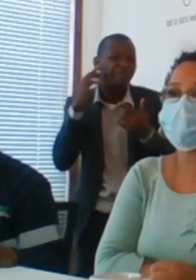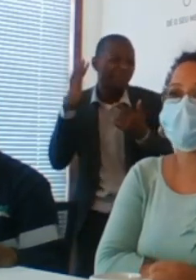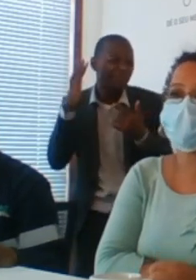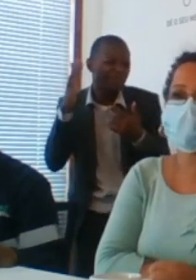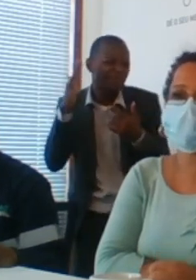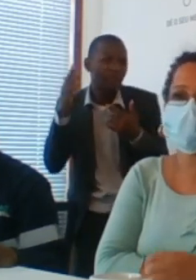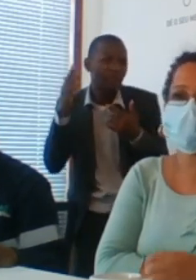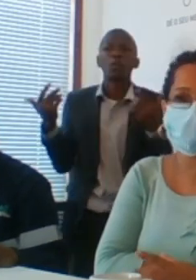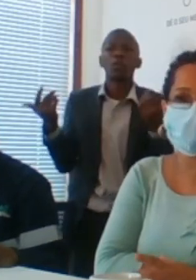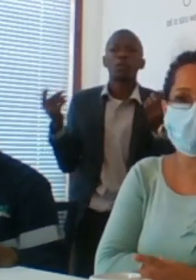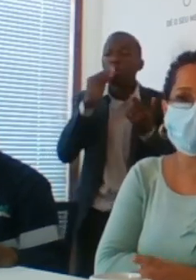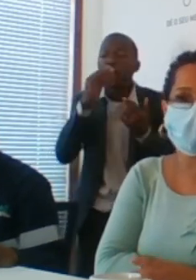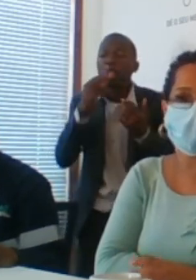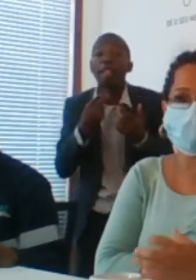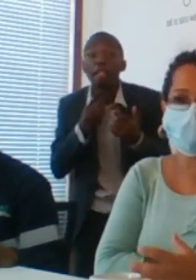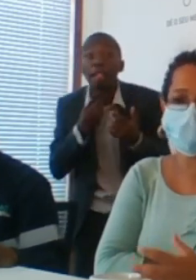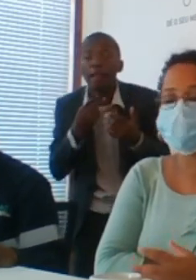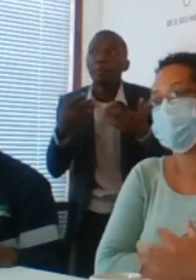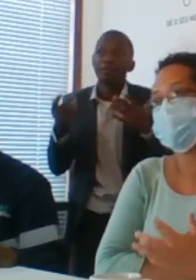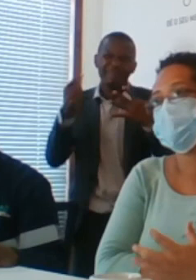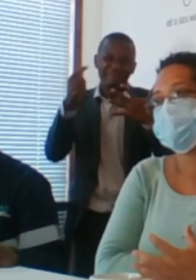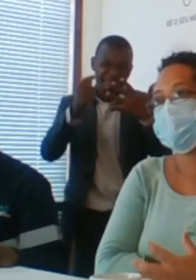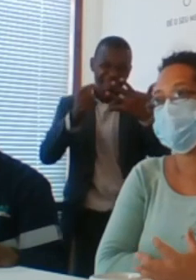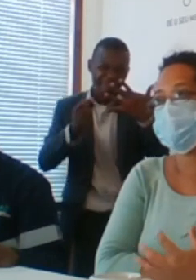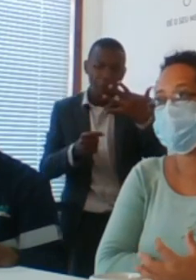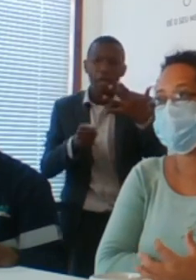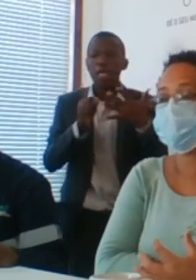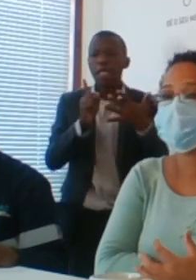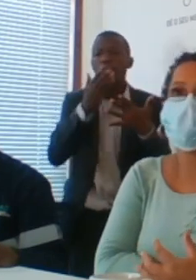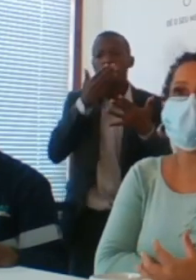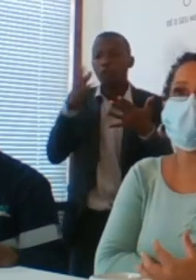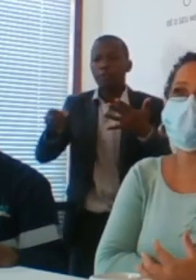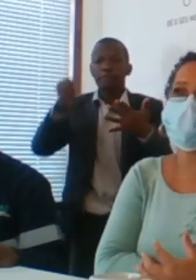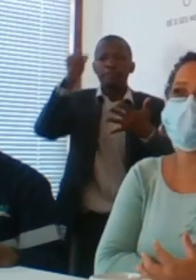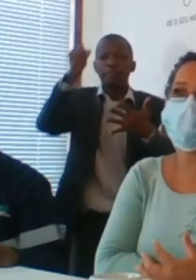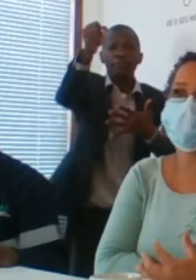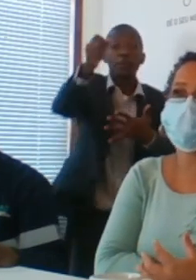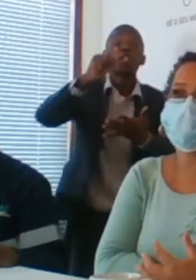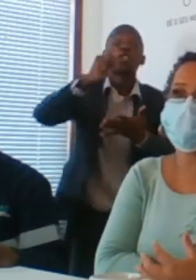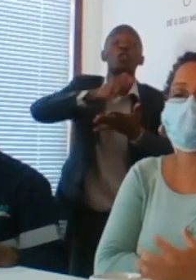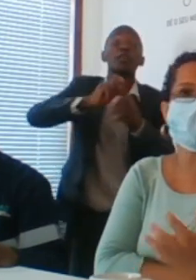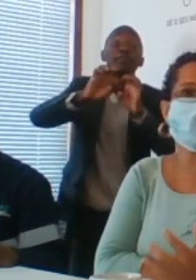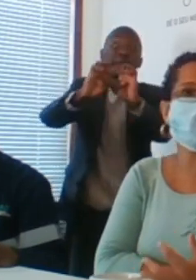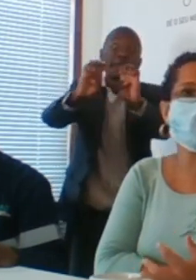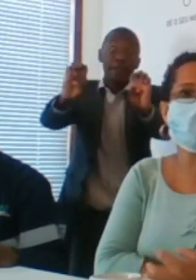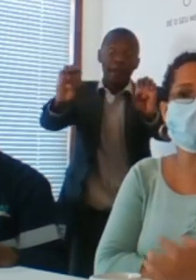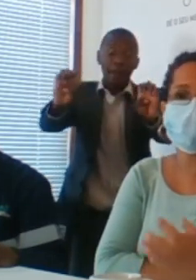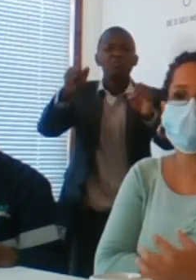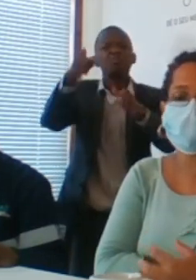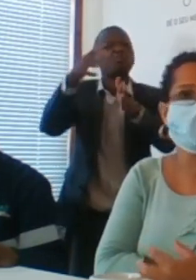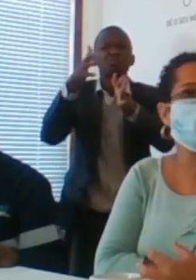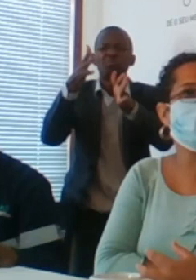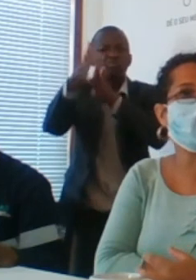if you have speaking problems. And in that case, you would be sent into a school that you need sign language